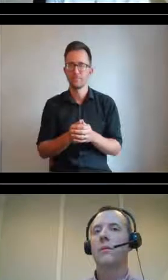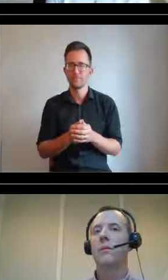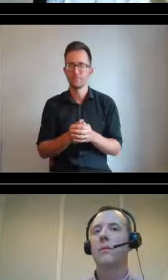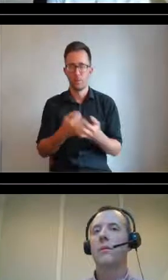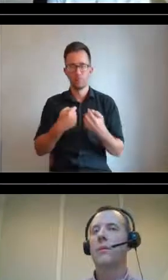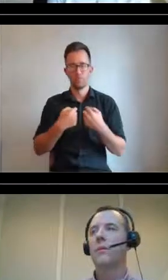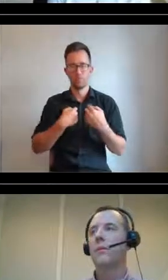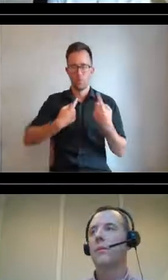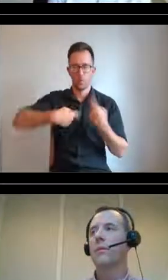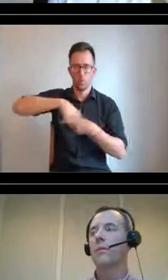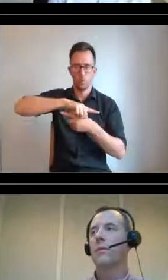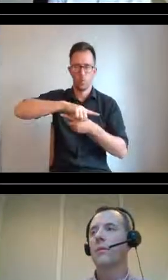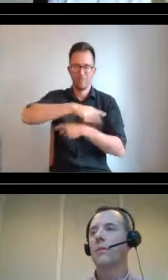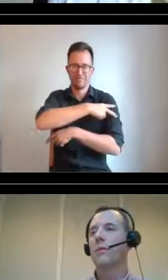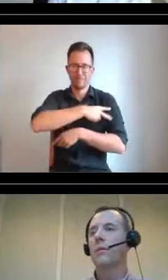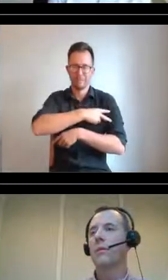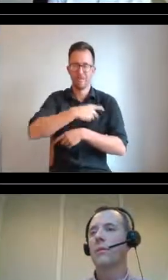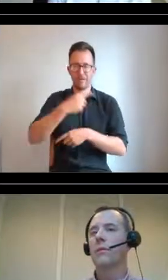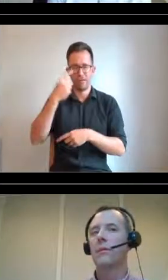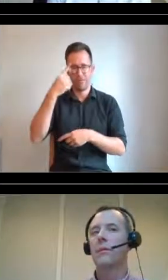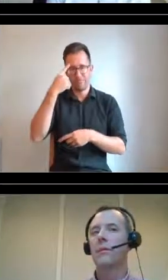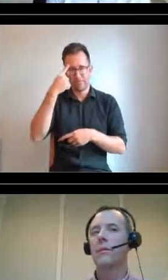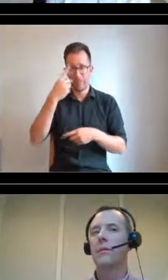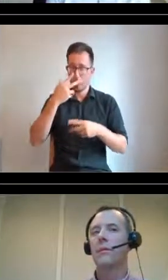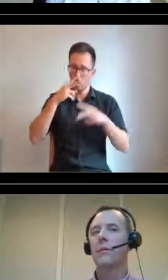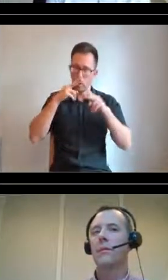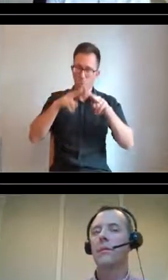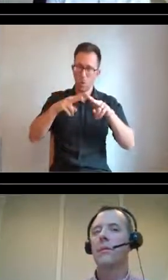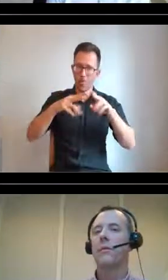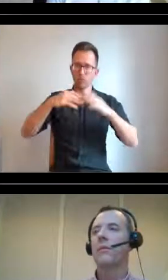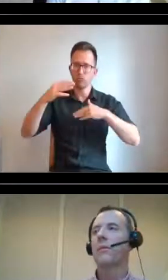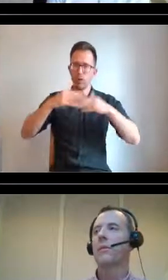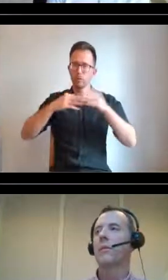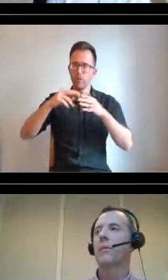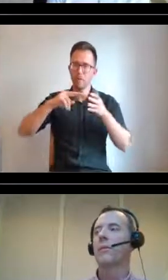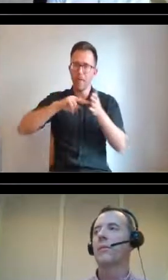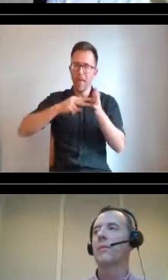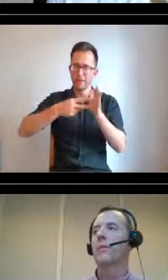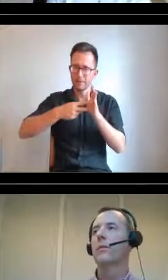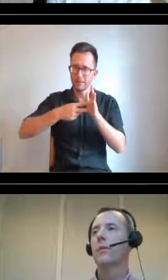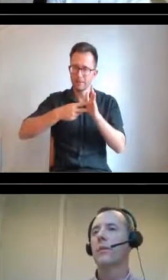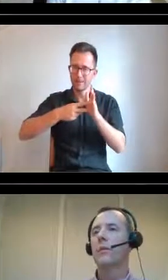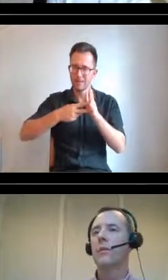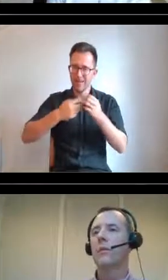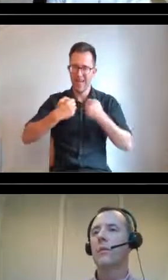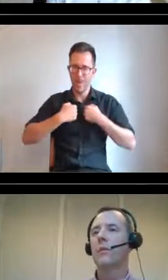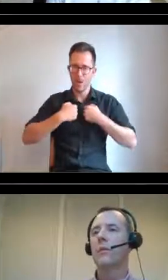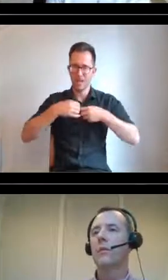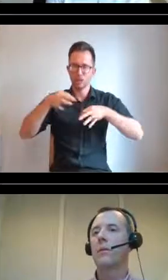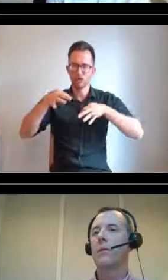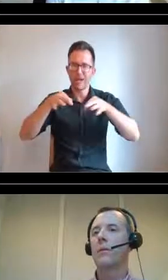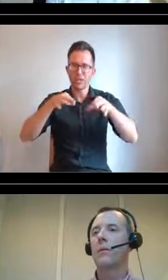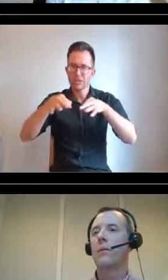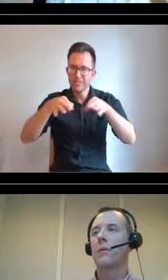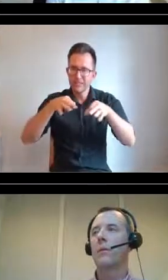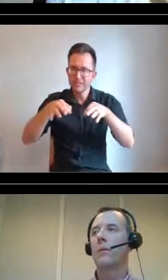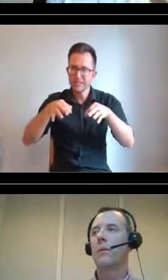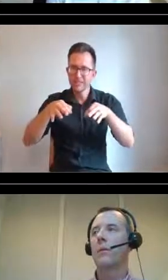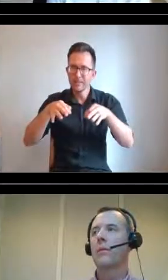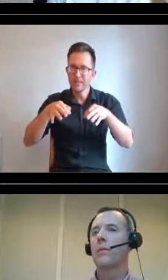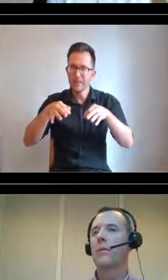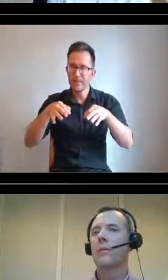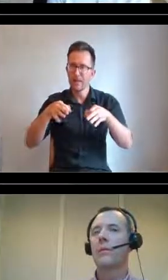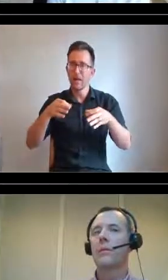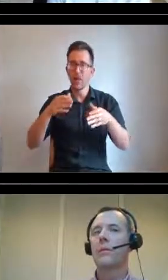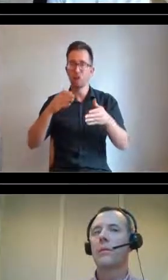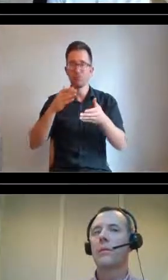the team looking at the construction actual strategy have actually is been really